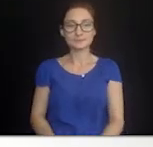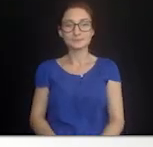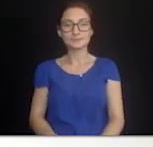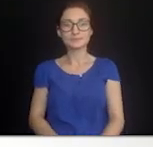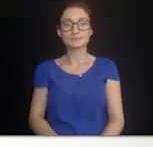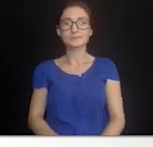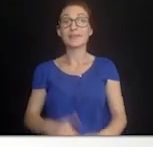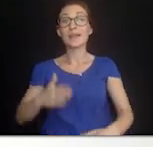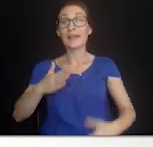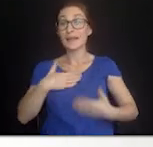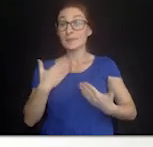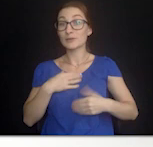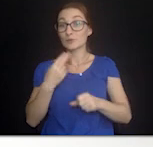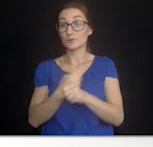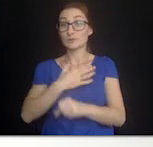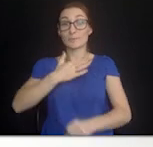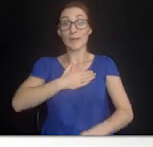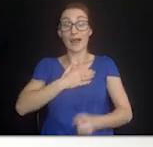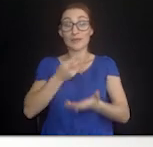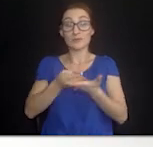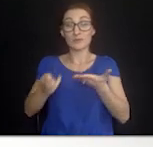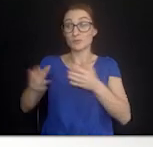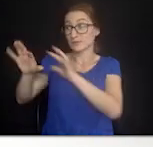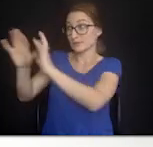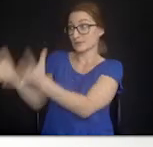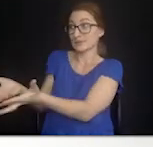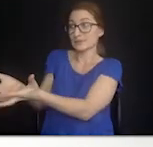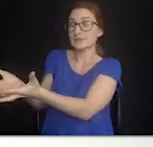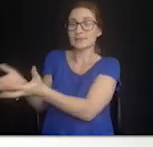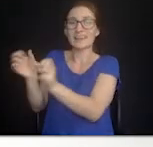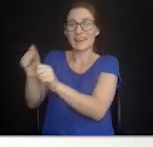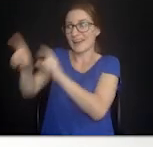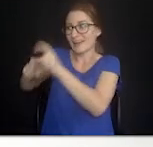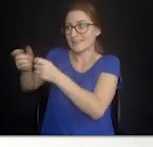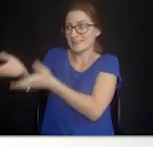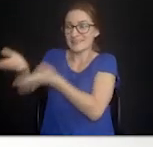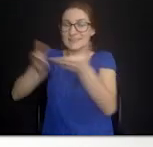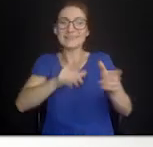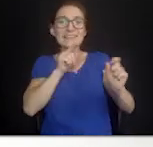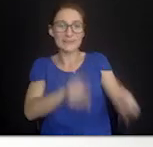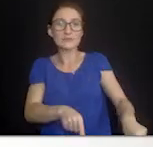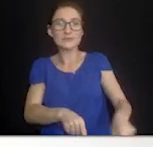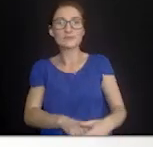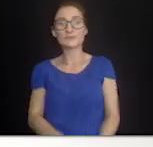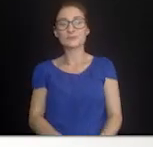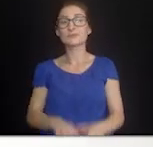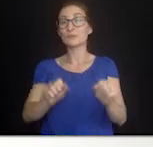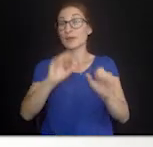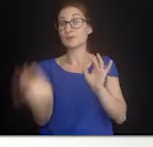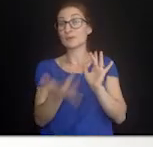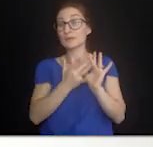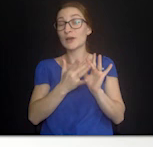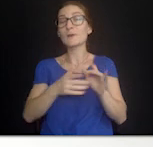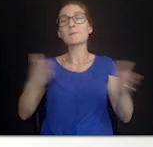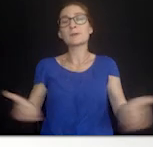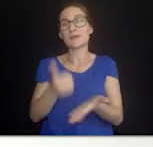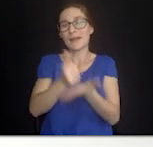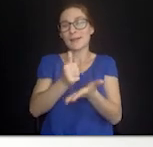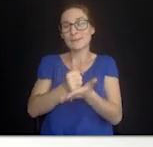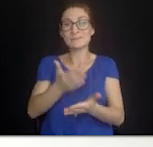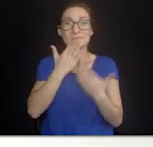use my resources for you. So please, if you turn those in, I will reach back out to you. And like I said, any questions, I'm here to help. Thanks.